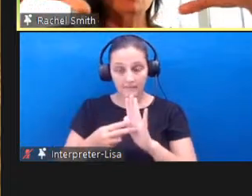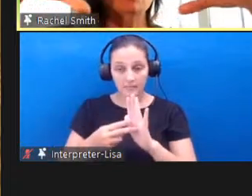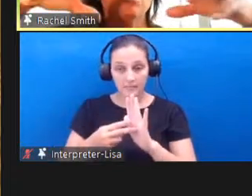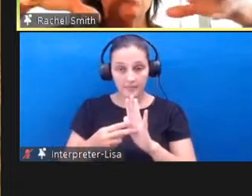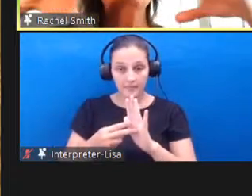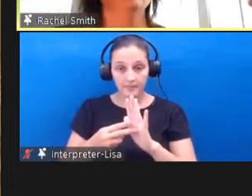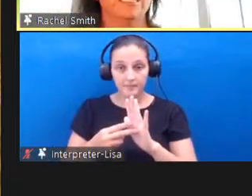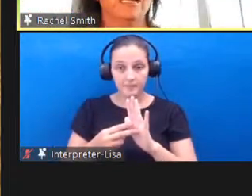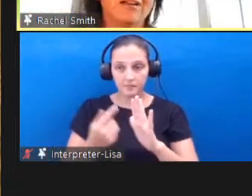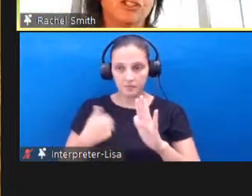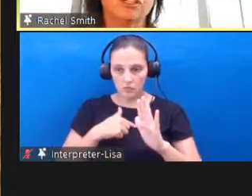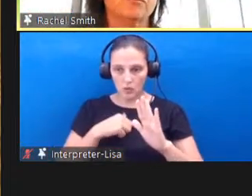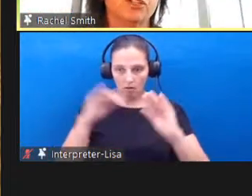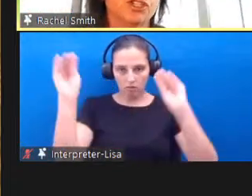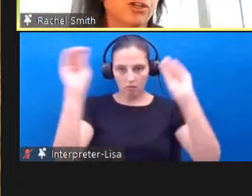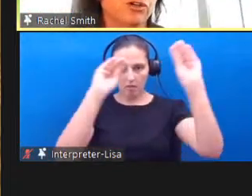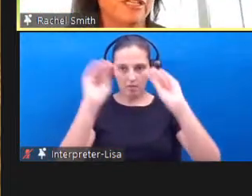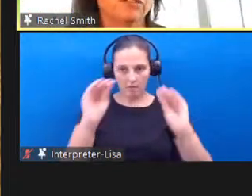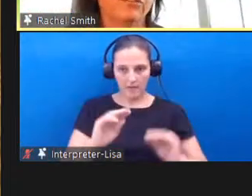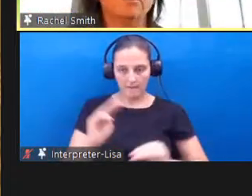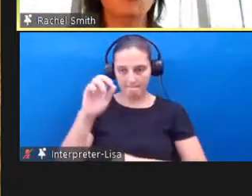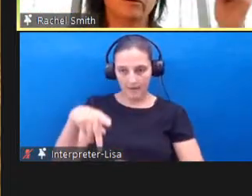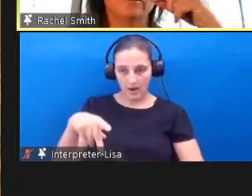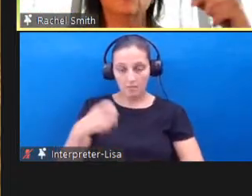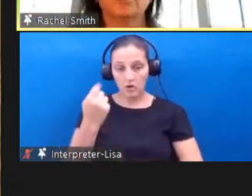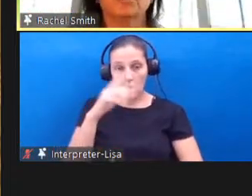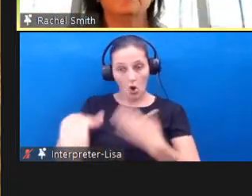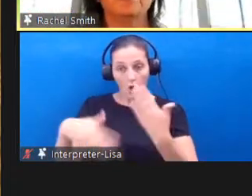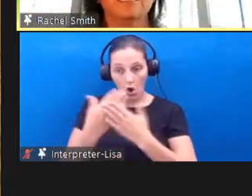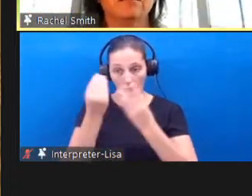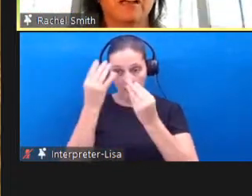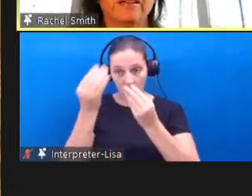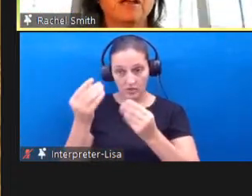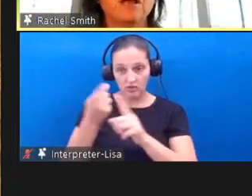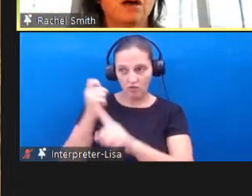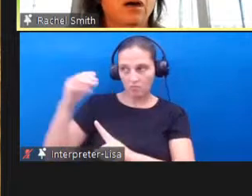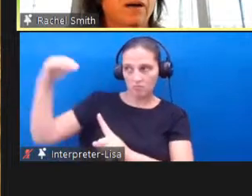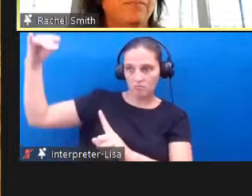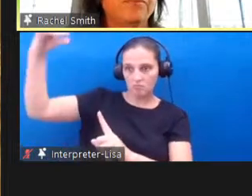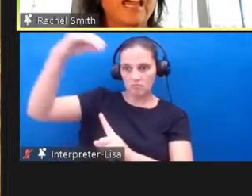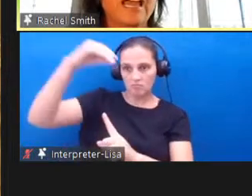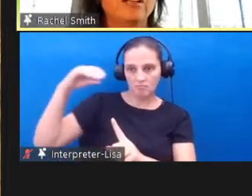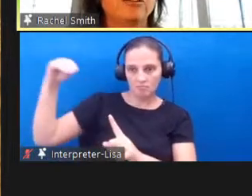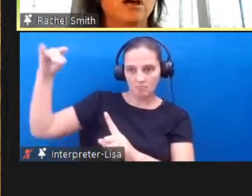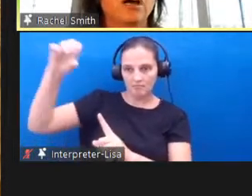and all of the data actually I'm going to show you is from an orbiter, it's from the satellite.